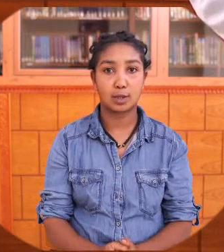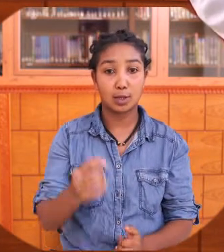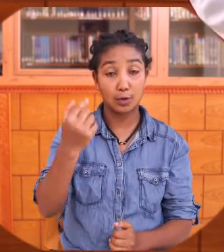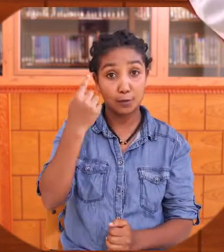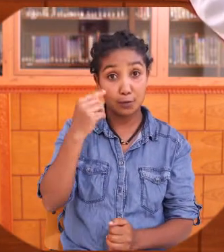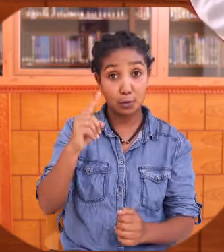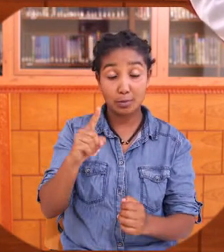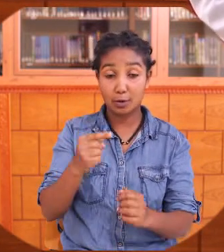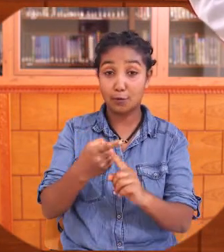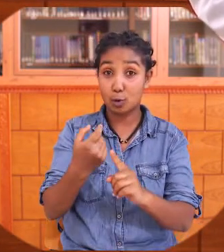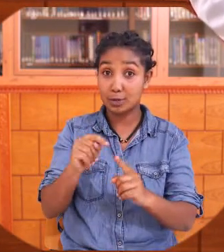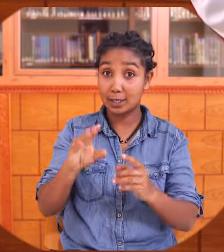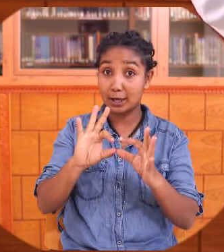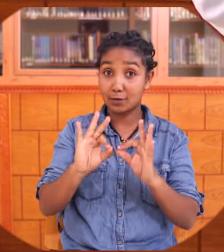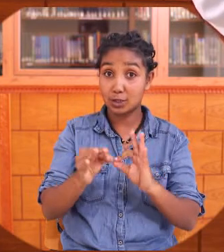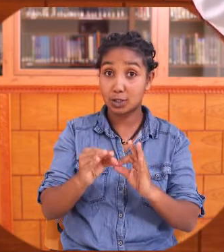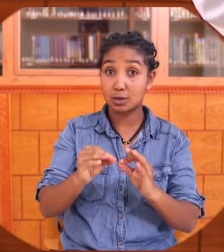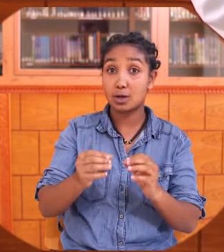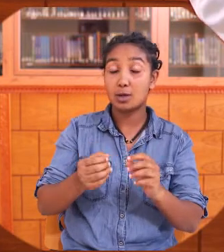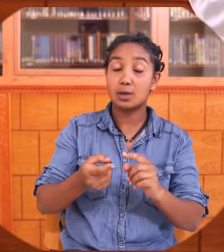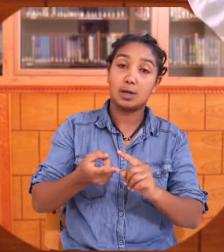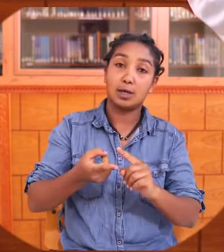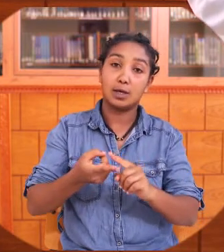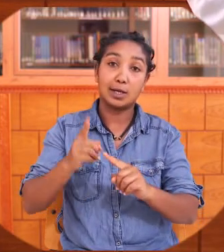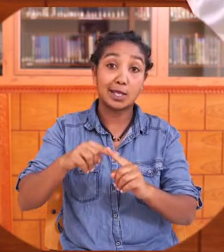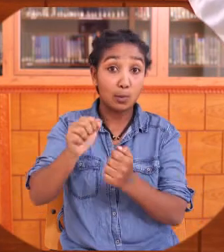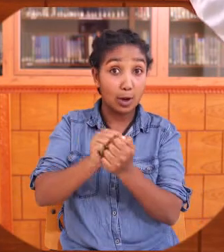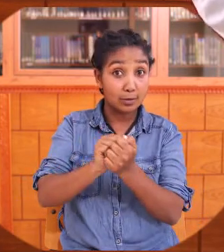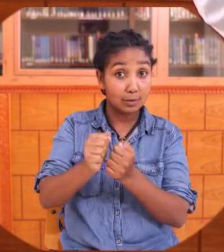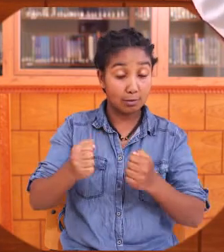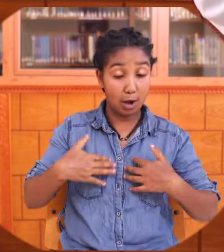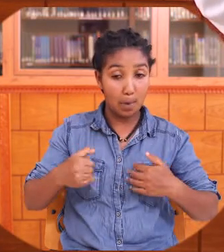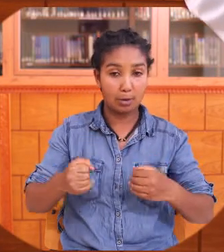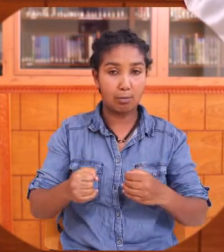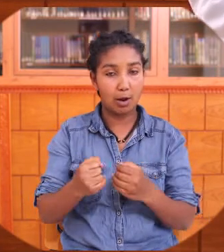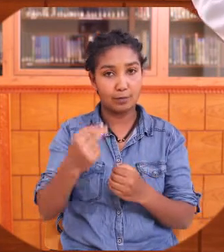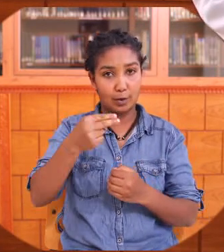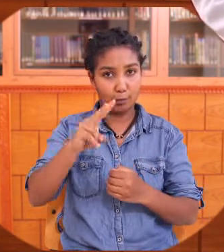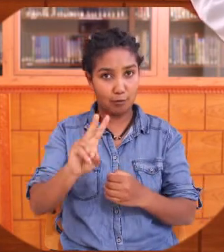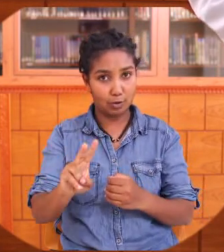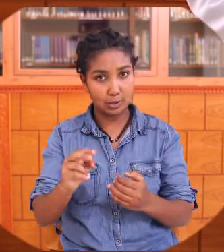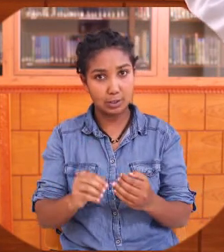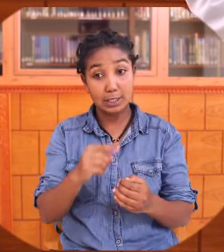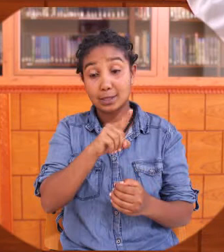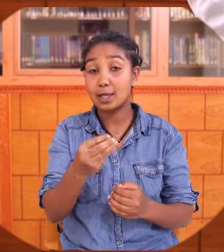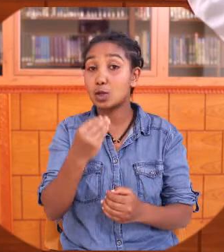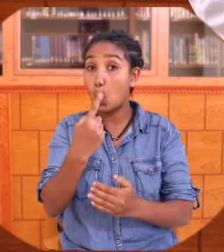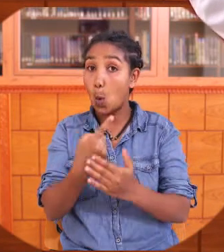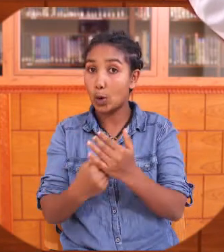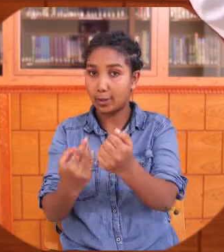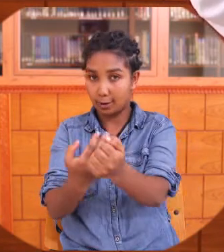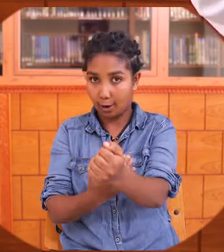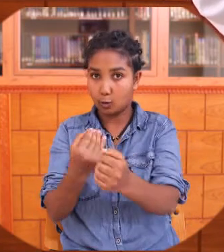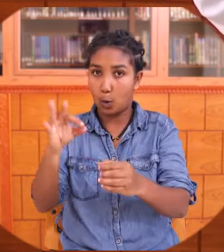From the definition, ruminant animals are herbivorous. They eat grass parts or grass foods only.